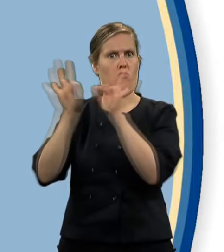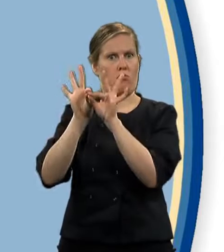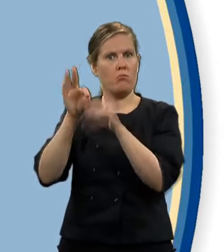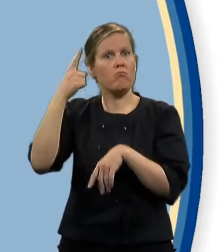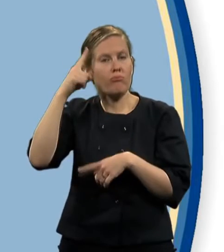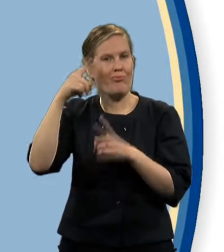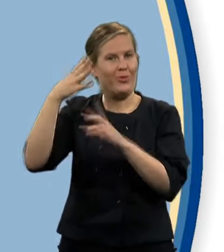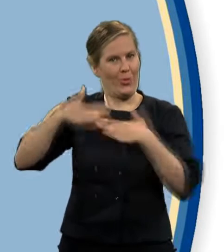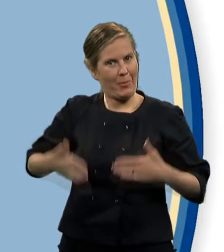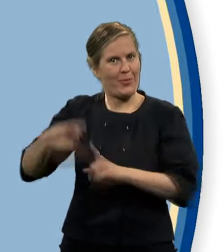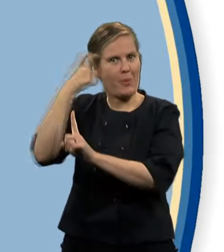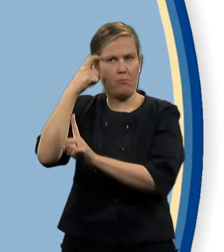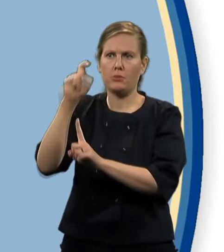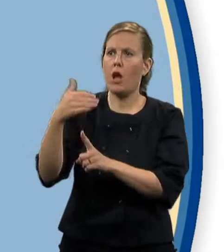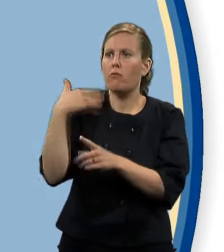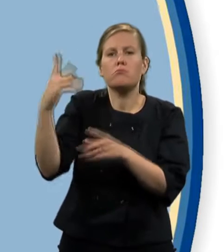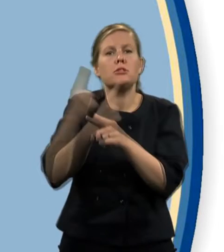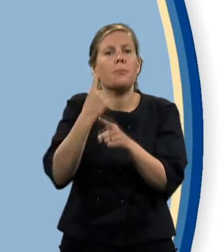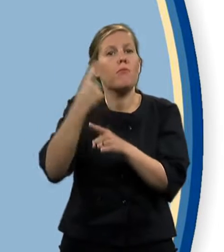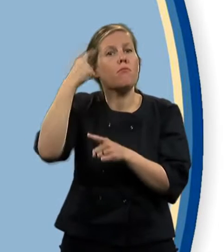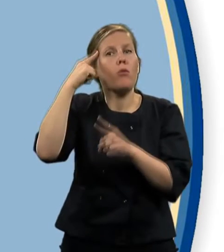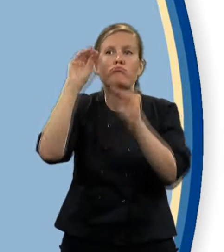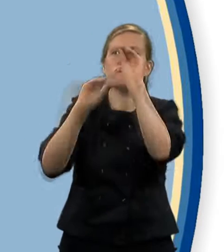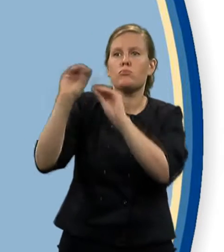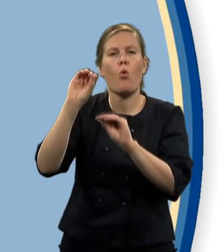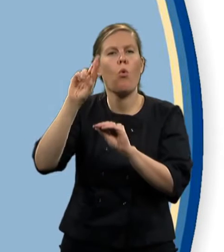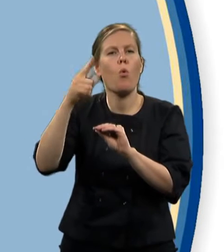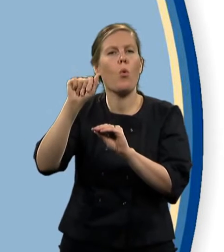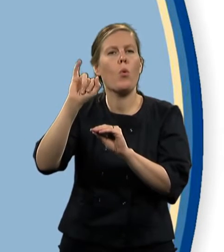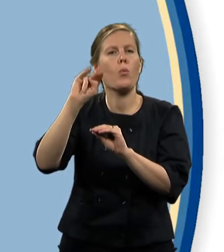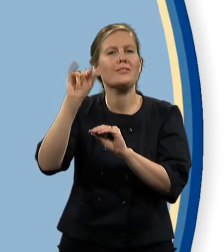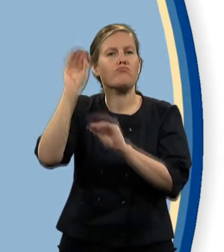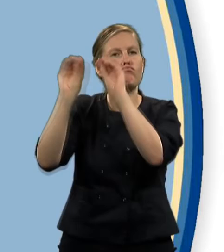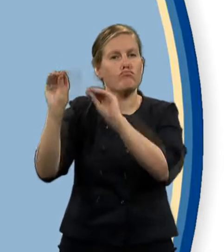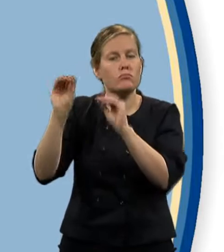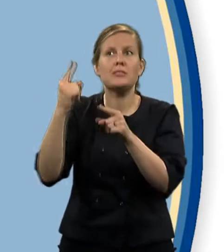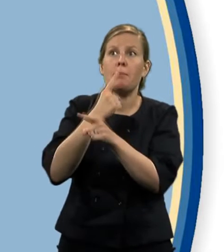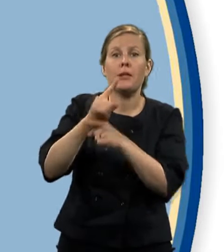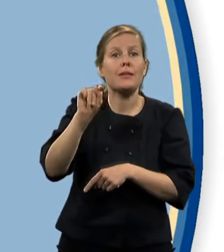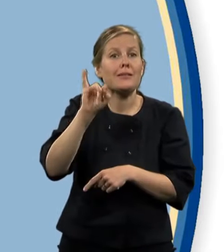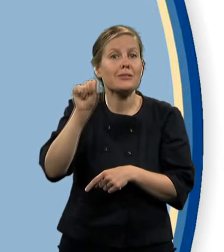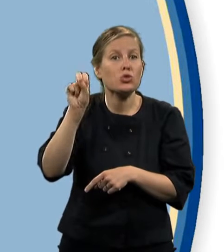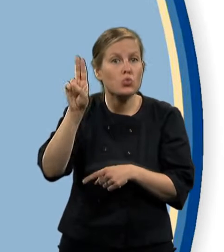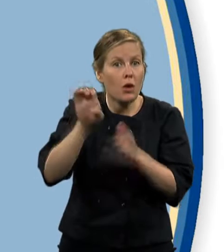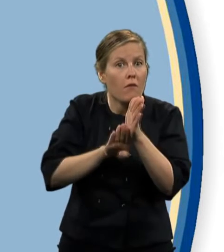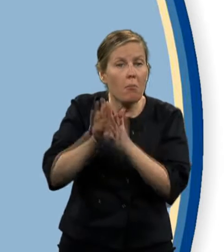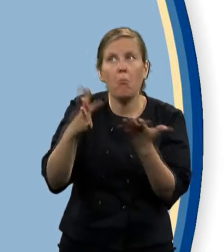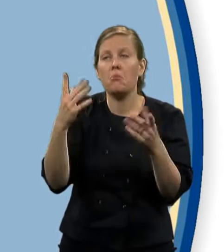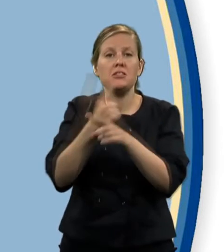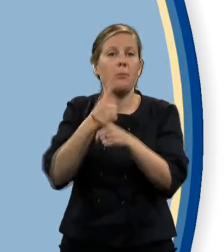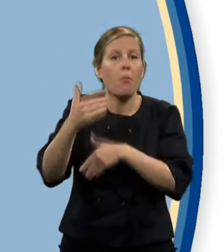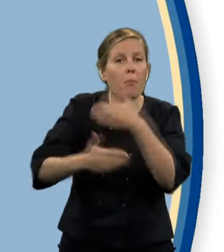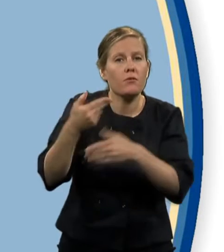human speech is absolutely essential for the human brain to have typical brain organization, to have typical tissue development, to have